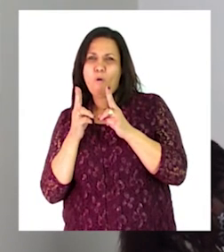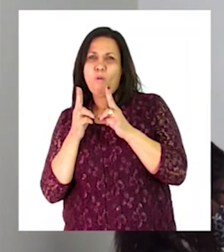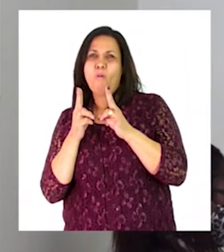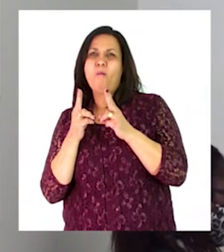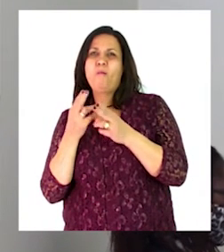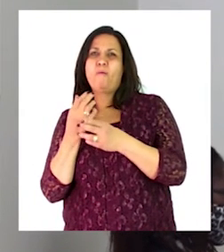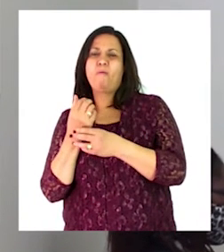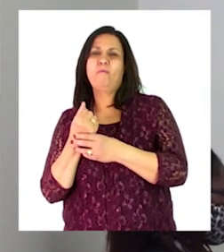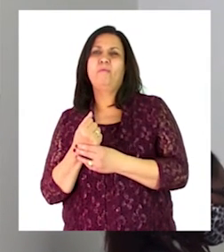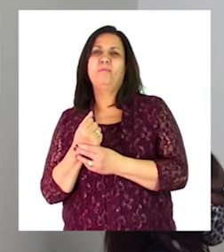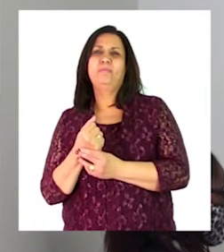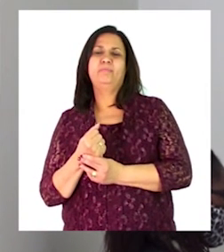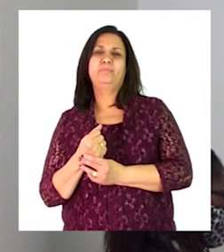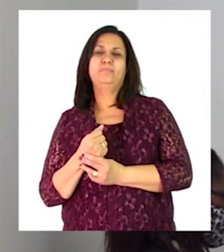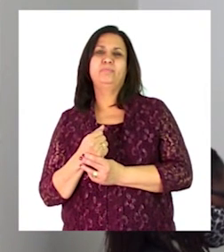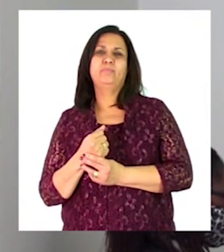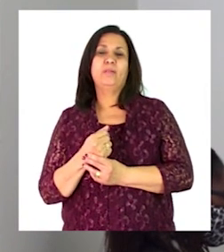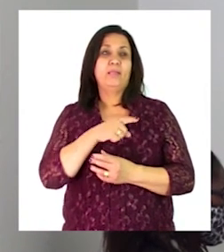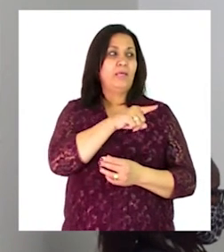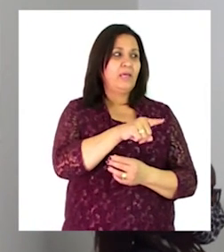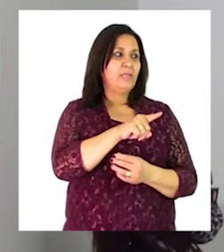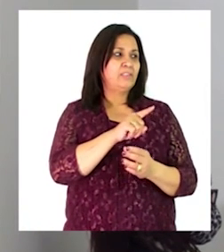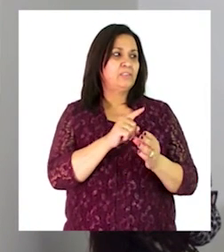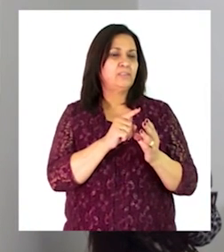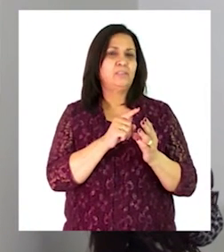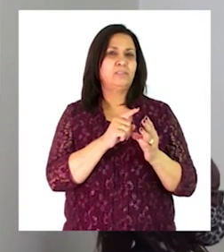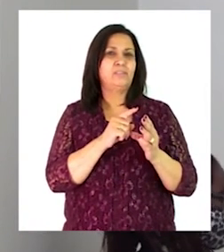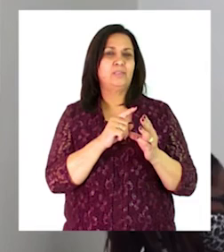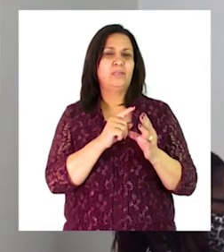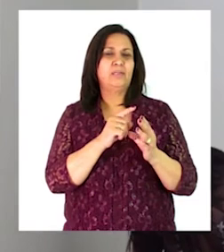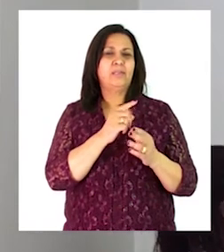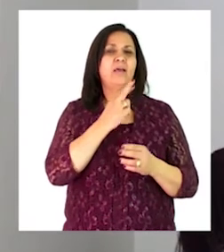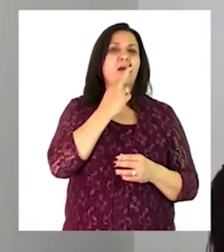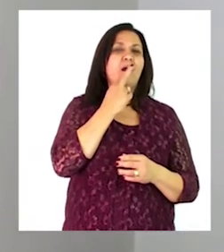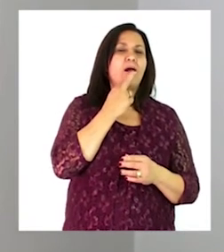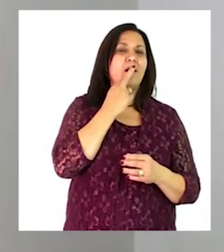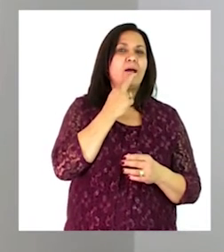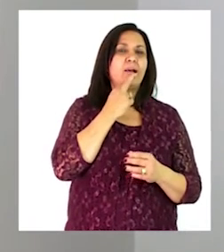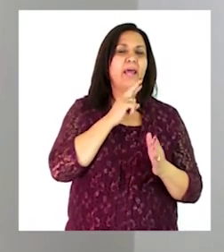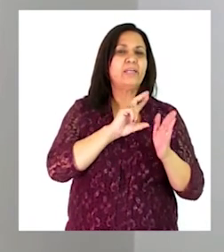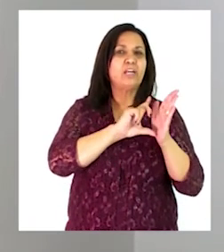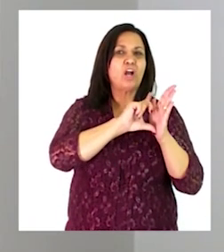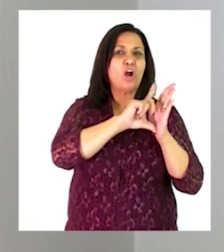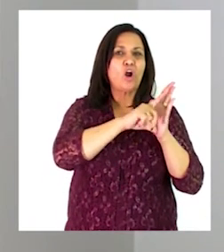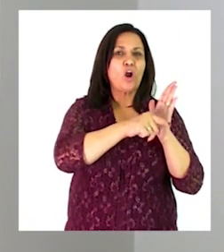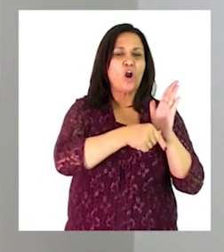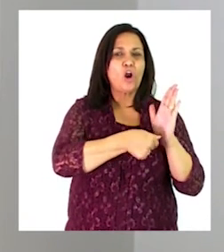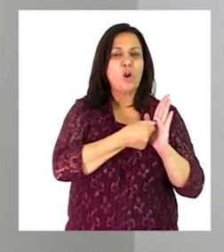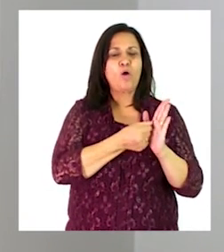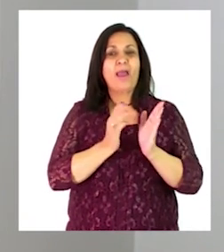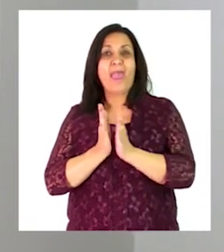board. I have a clock, a red clock, and I have a